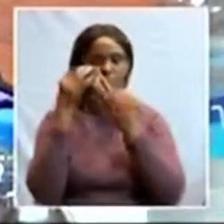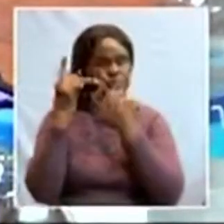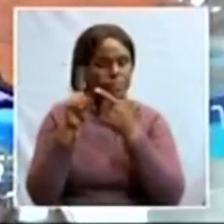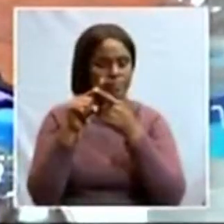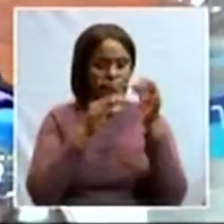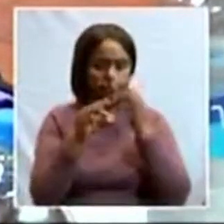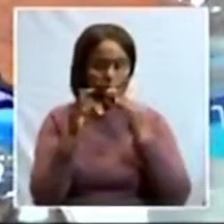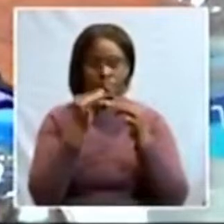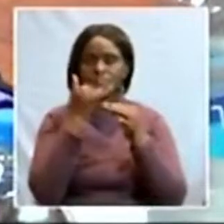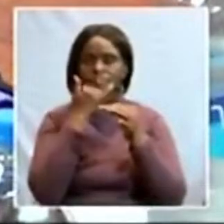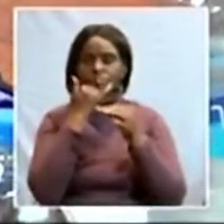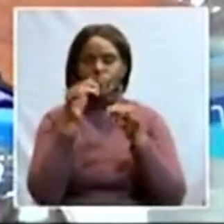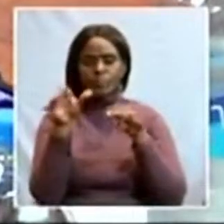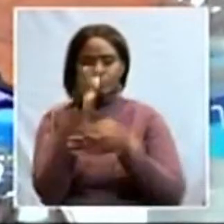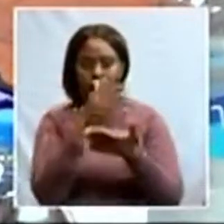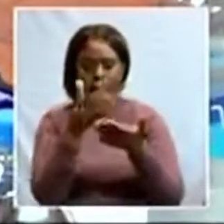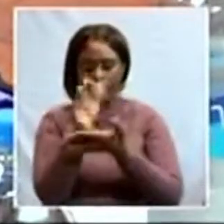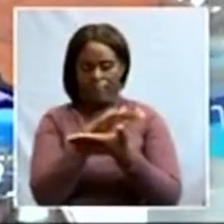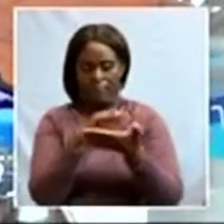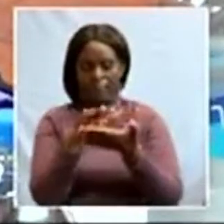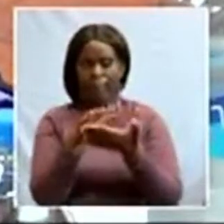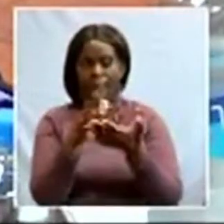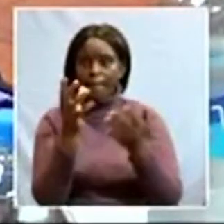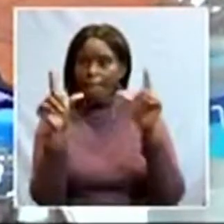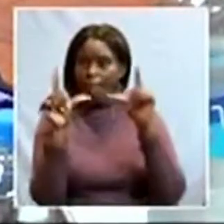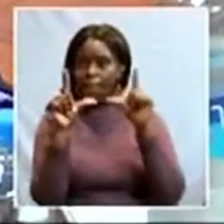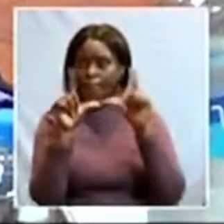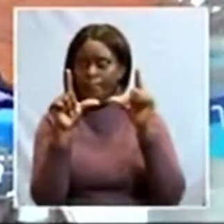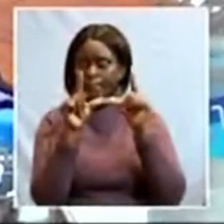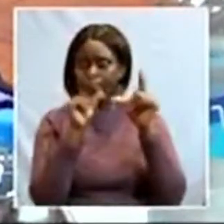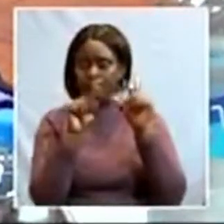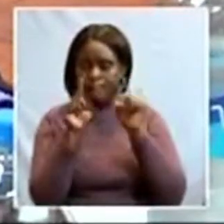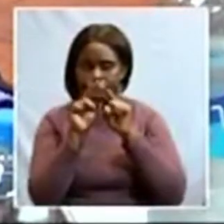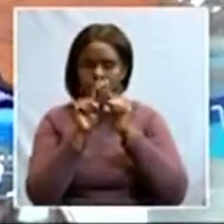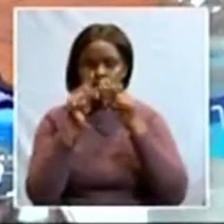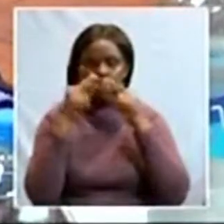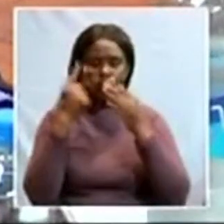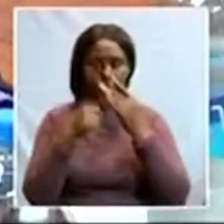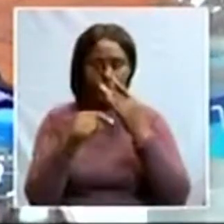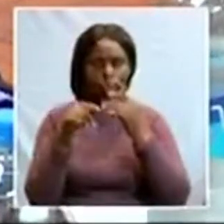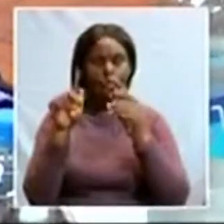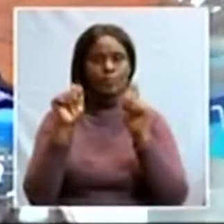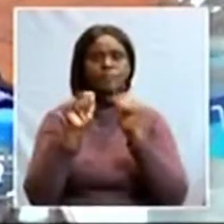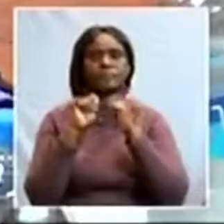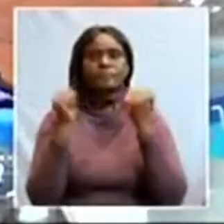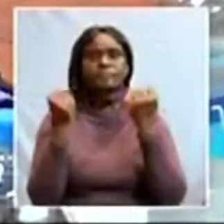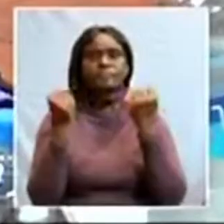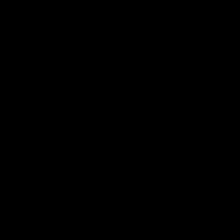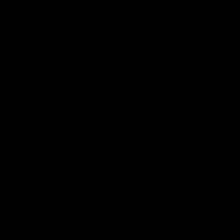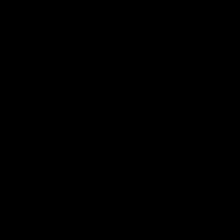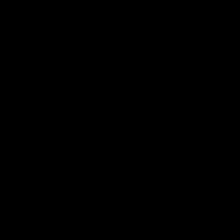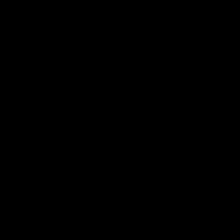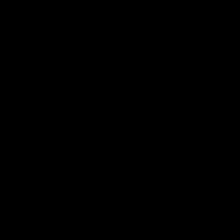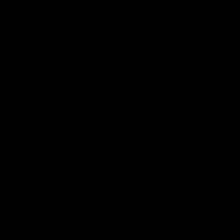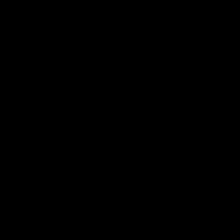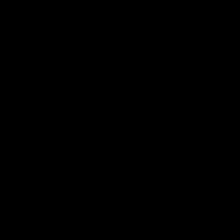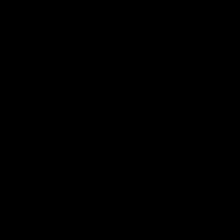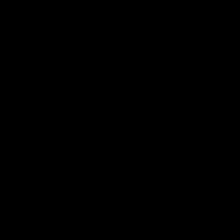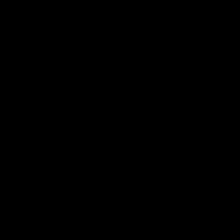that the cause of overcollection on licenses was as a result of the task force